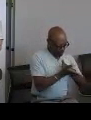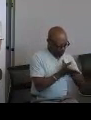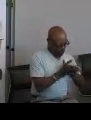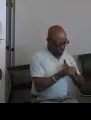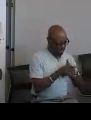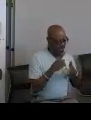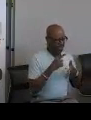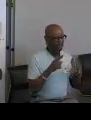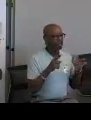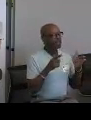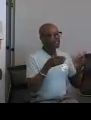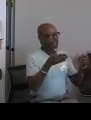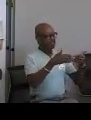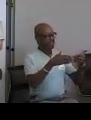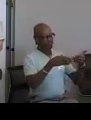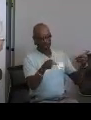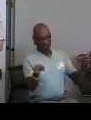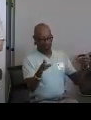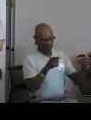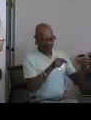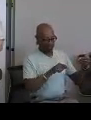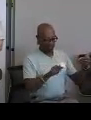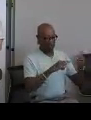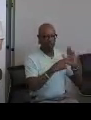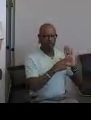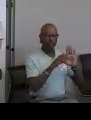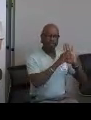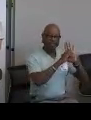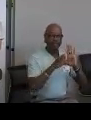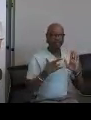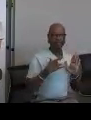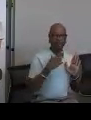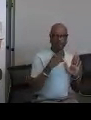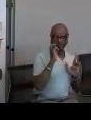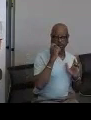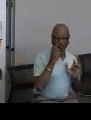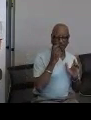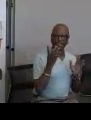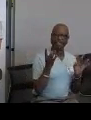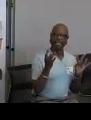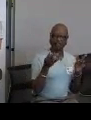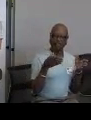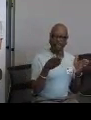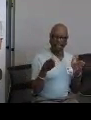up the fence. And those are really important to kind of feel, and they feel pretty cool in tactile form as well.